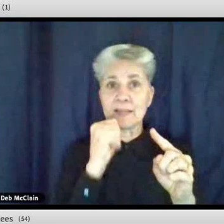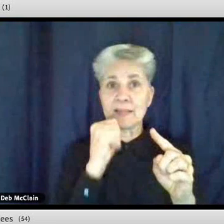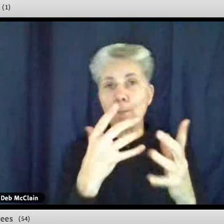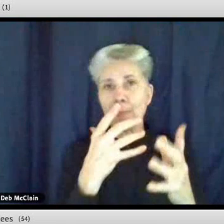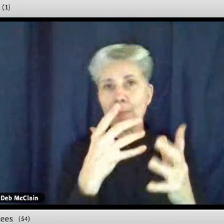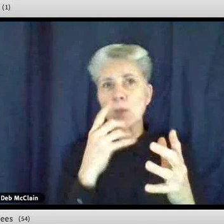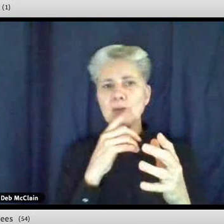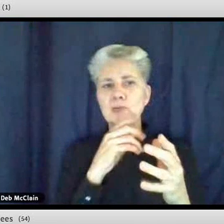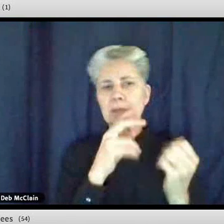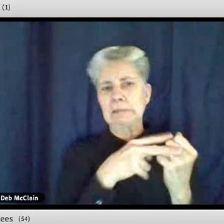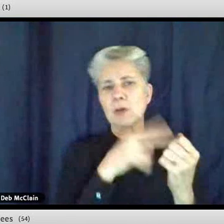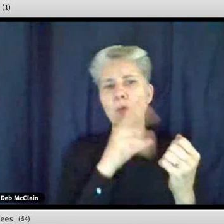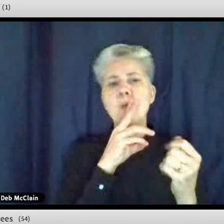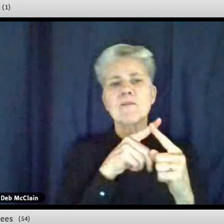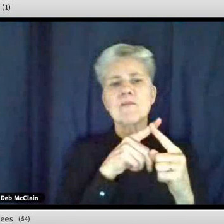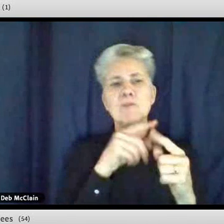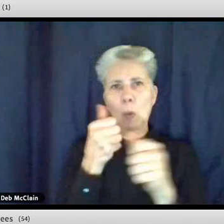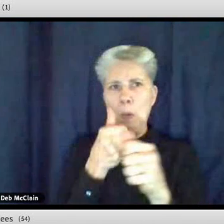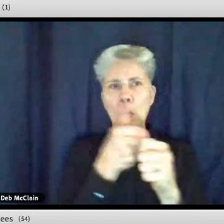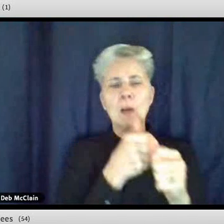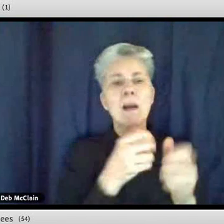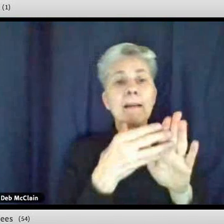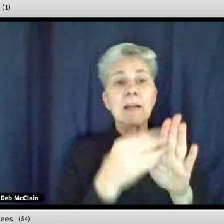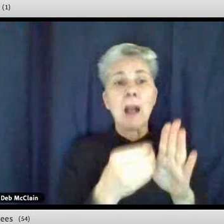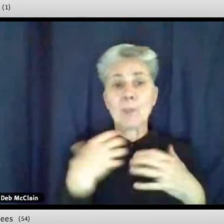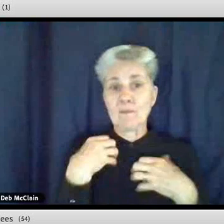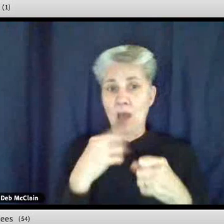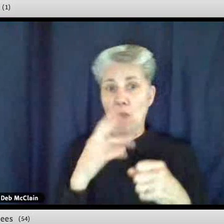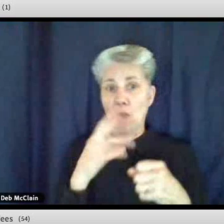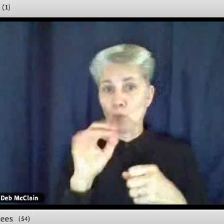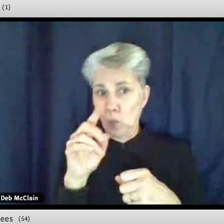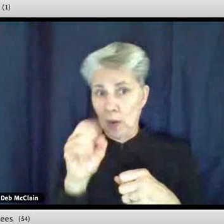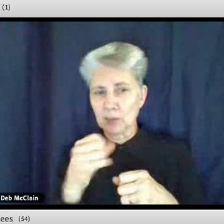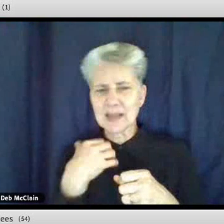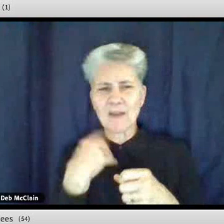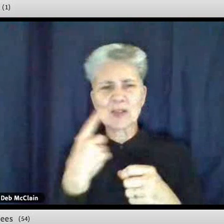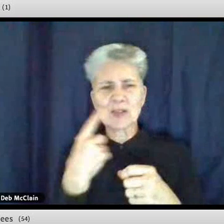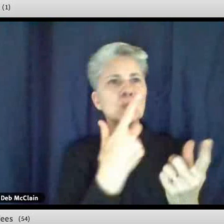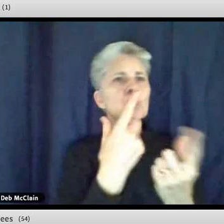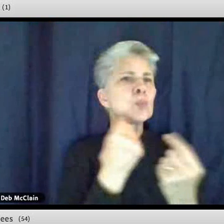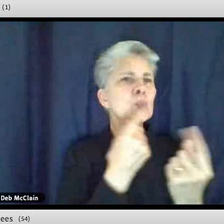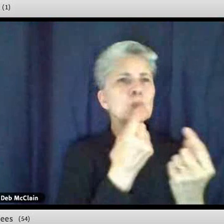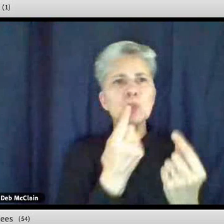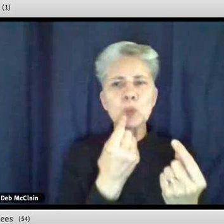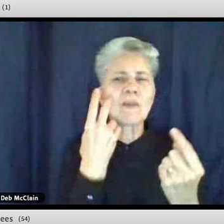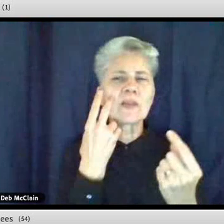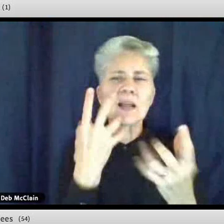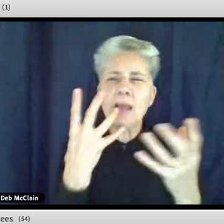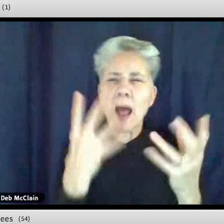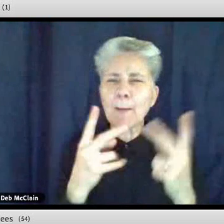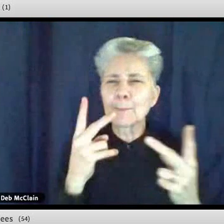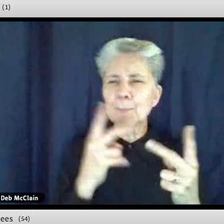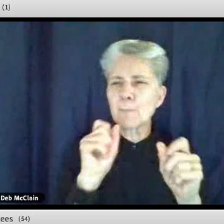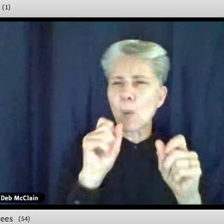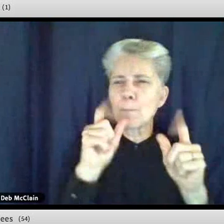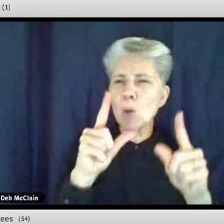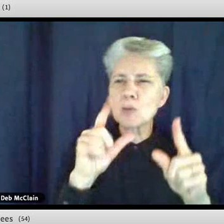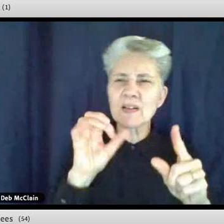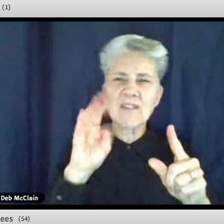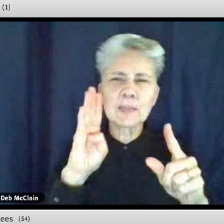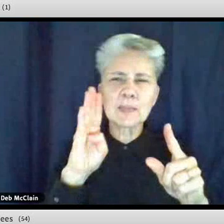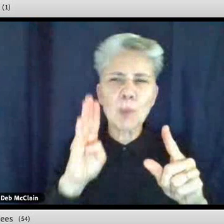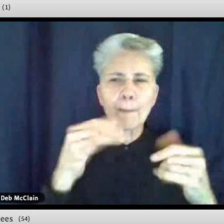stock up water for people. Have a copy of your health record, have something to do. I've seen a lot of people posting on Facebook that they're